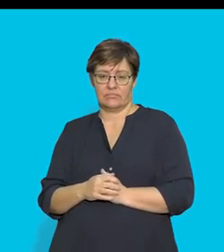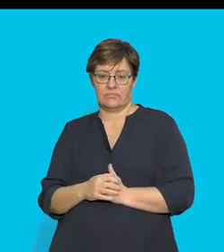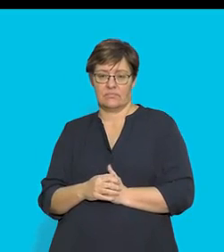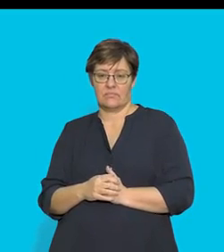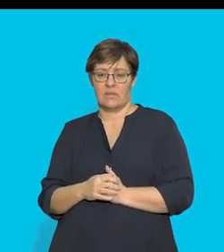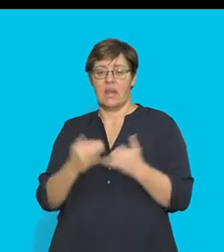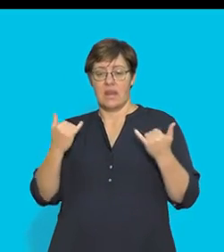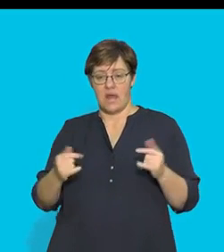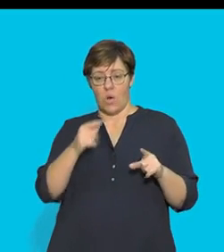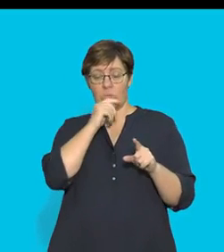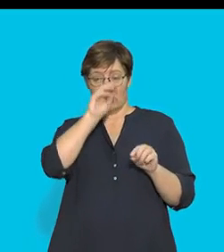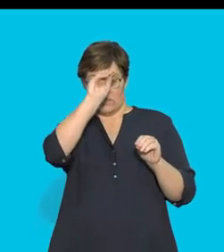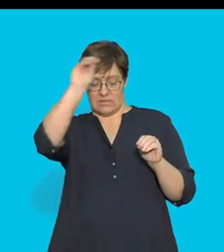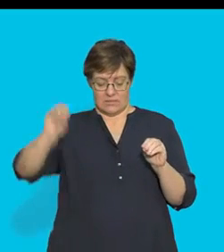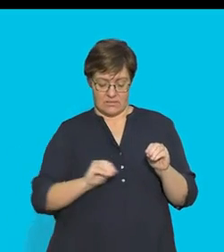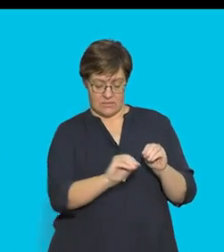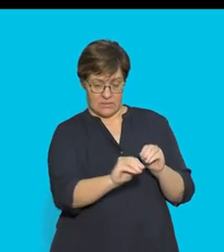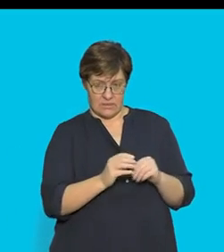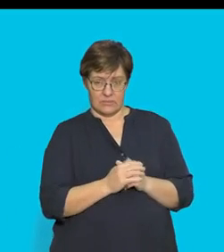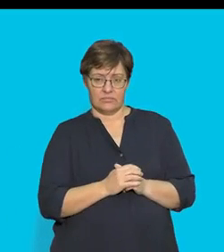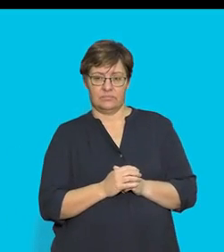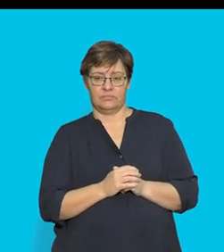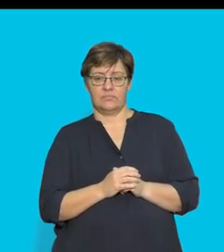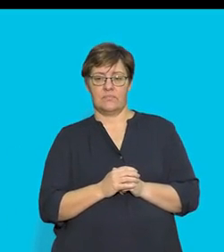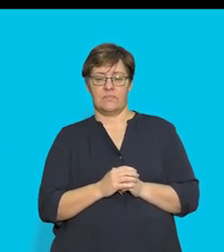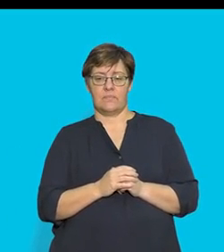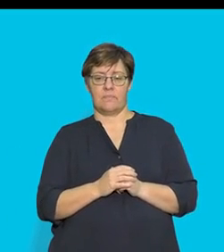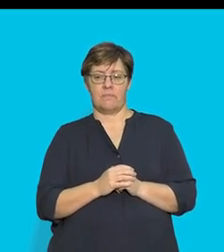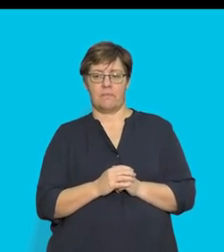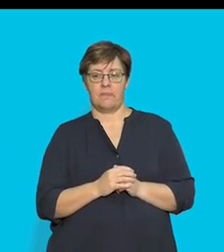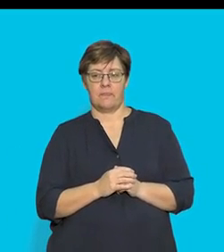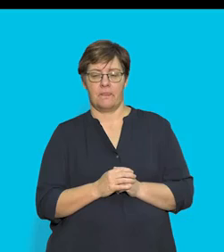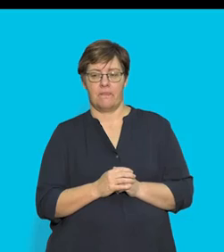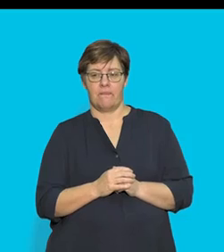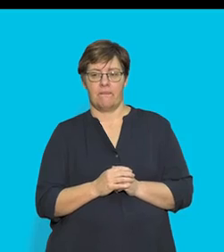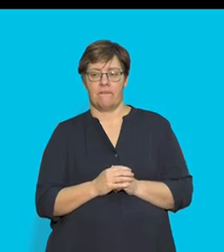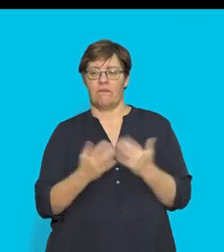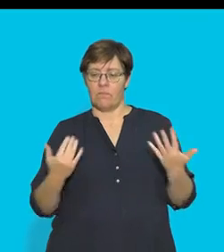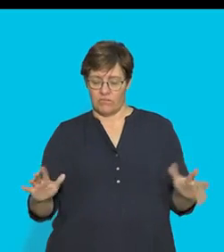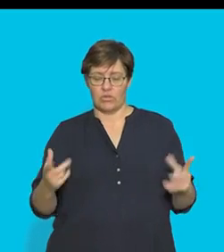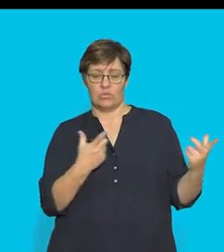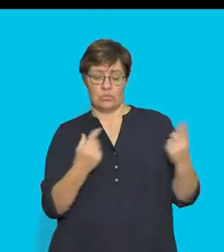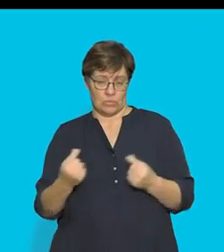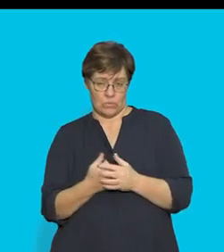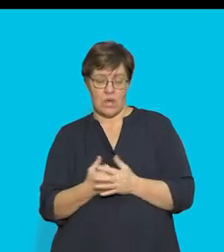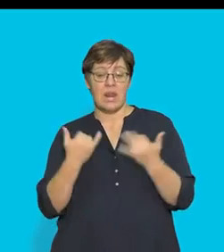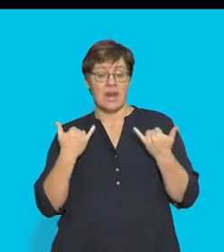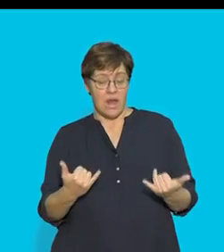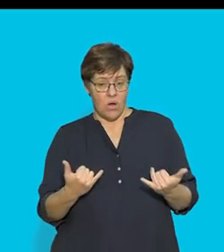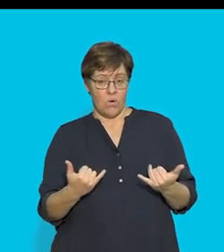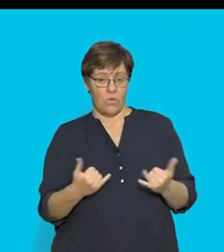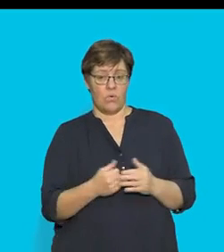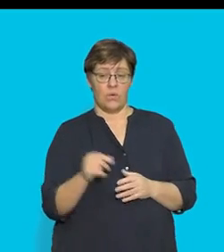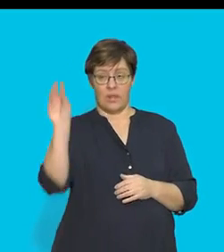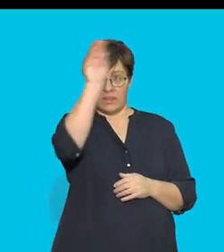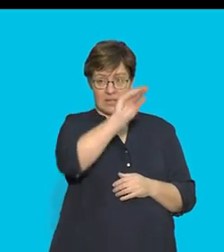said tan of x was equal to opposite over adjacent. We did that already. Now I'm going to take this expression for